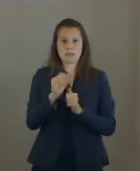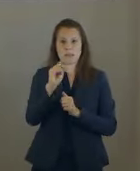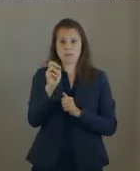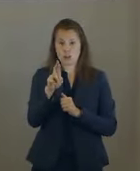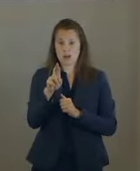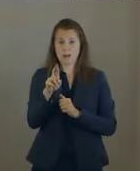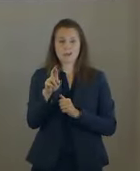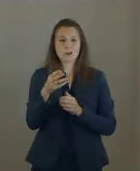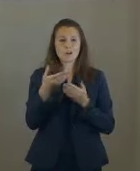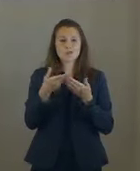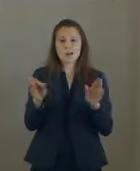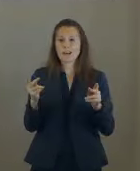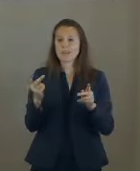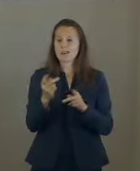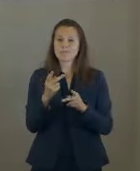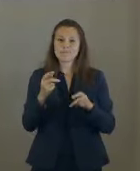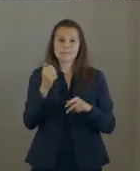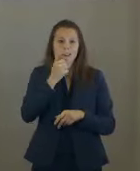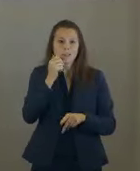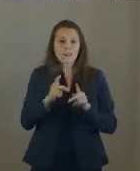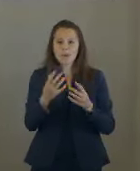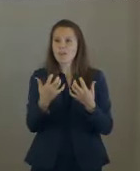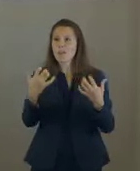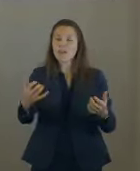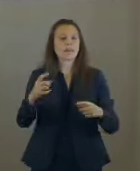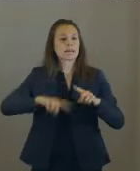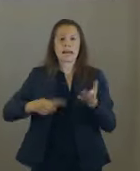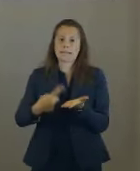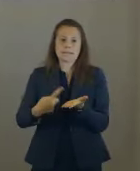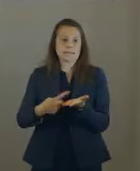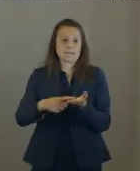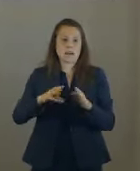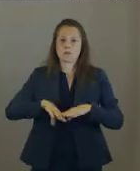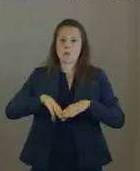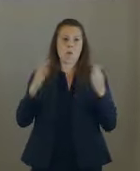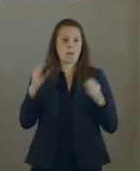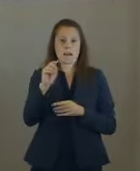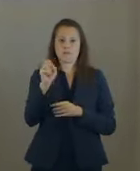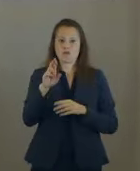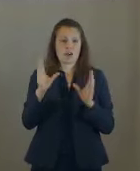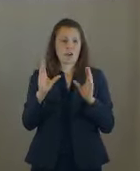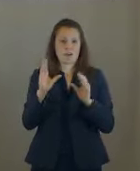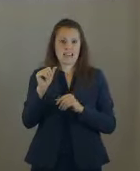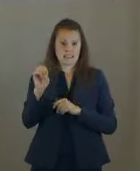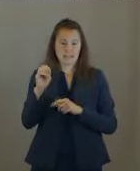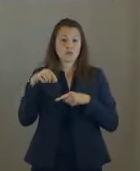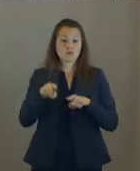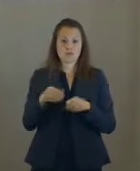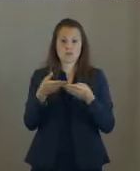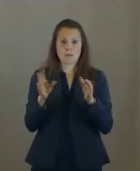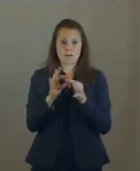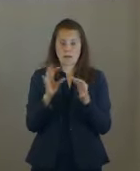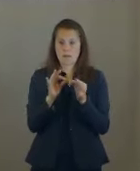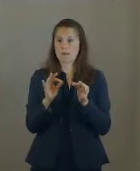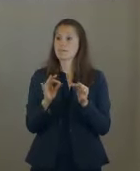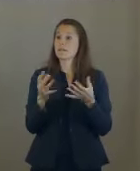are not allowed to discuss open MDCR cases during public comment. That completes the public